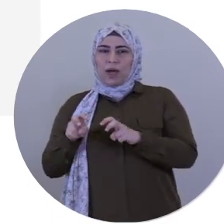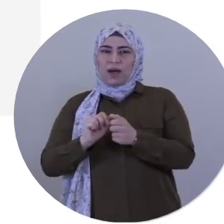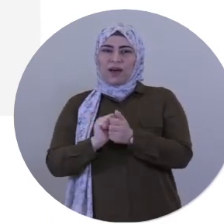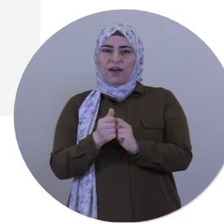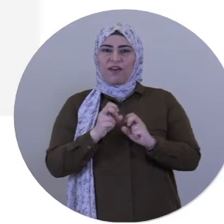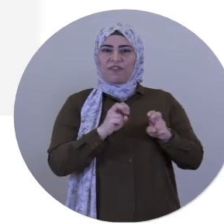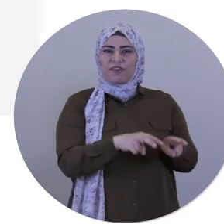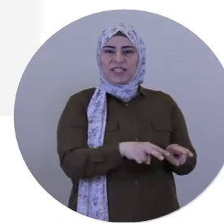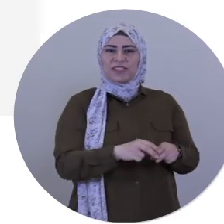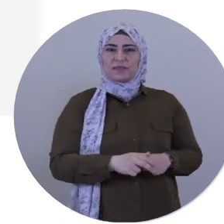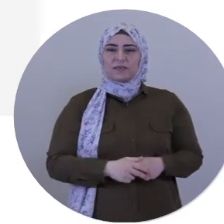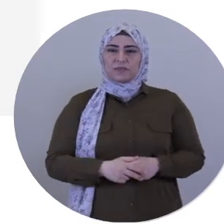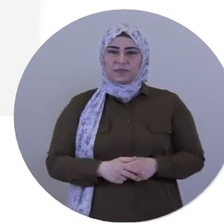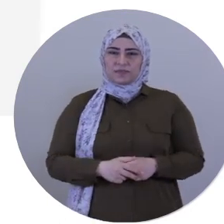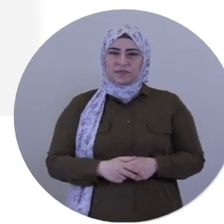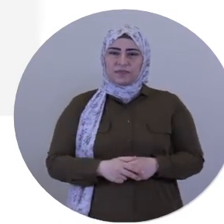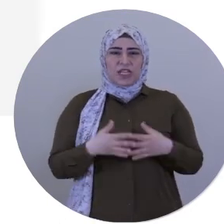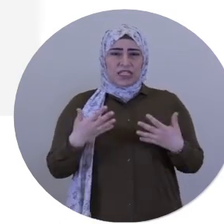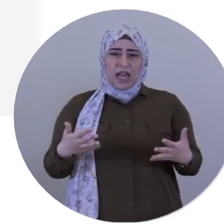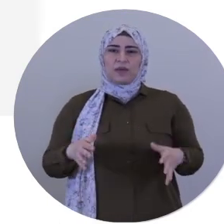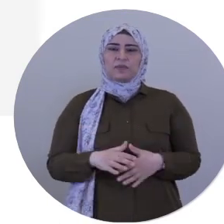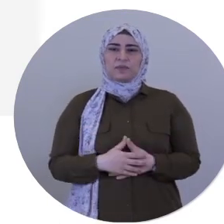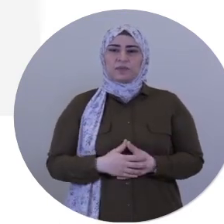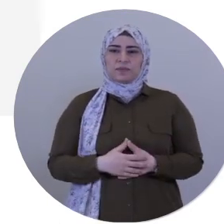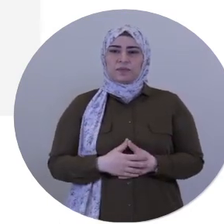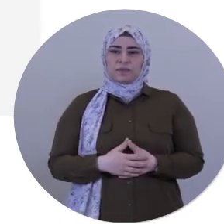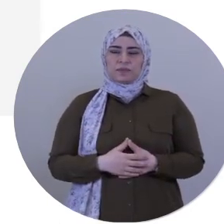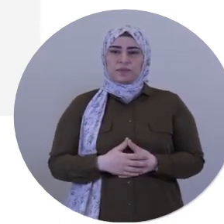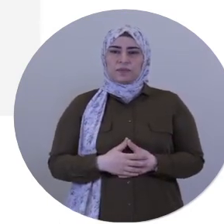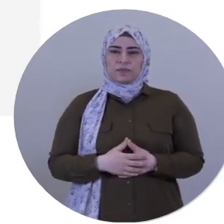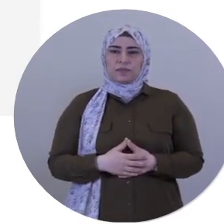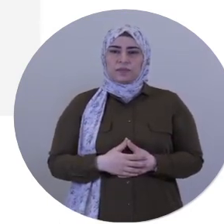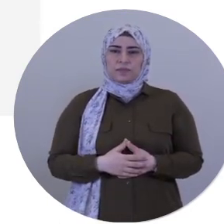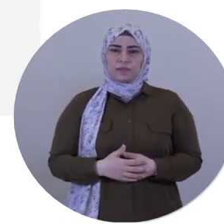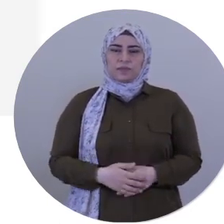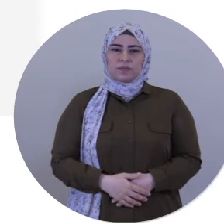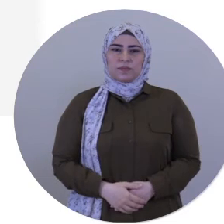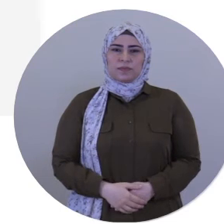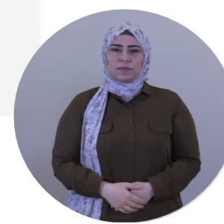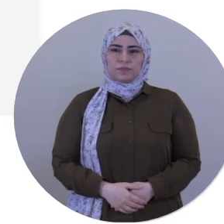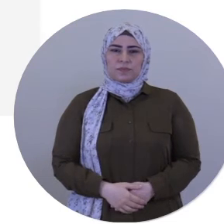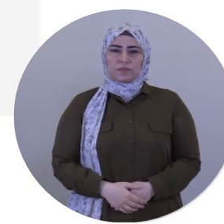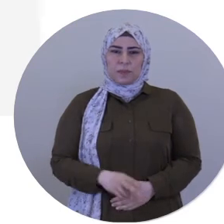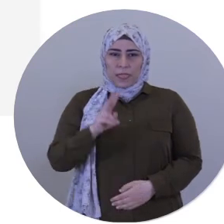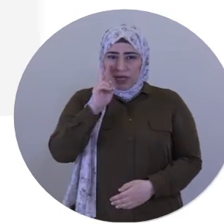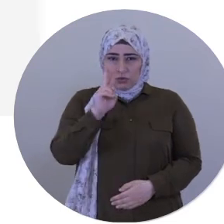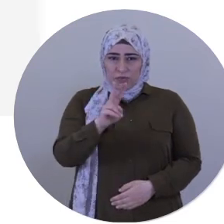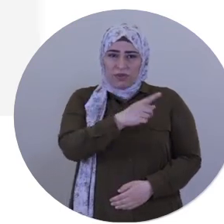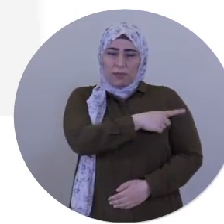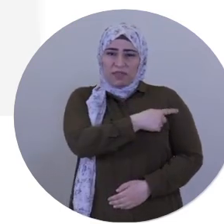Simple change, I paraphrased. Let's take a look at this example before we read the question we